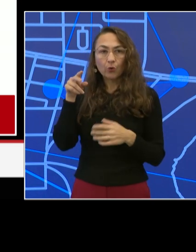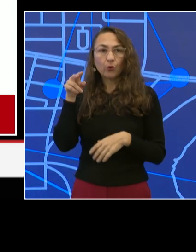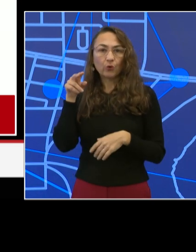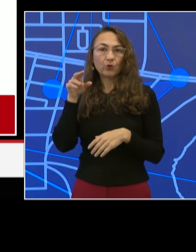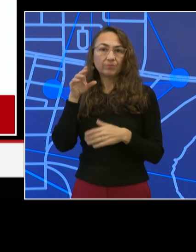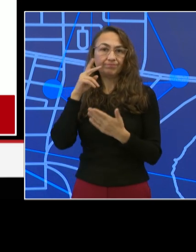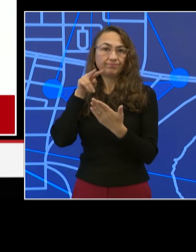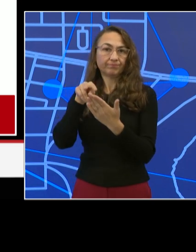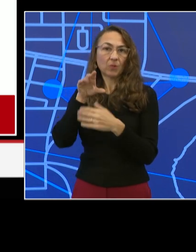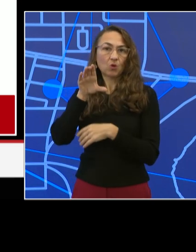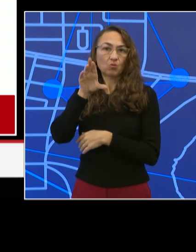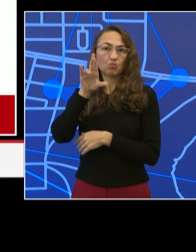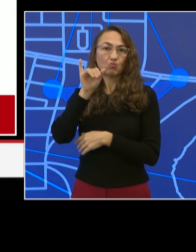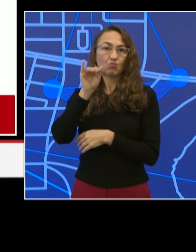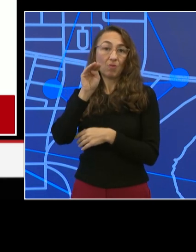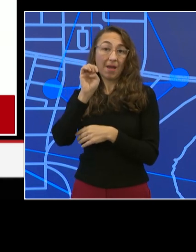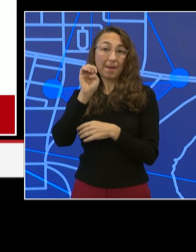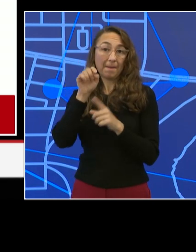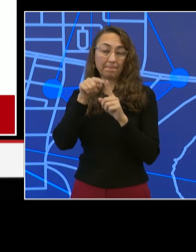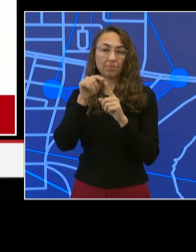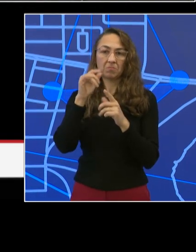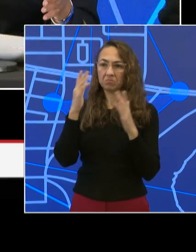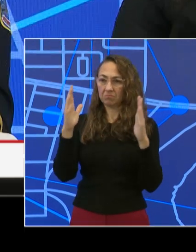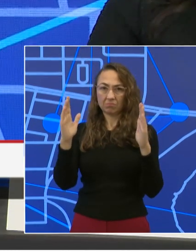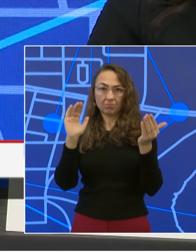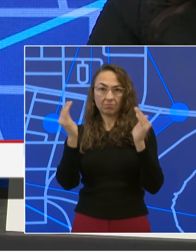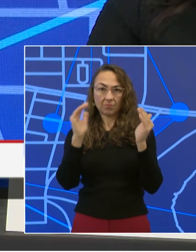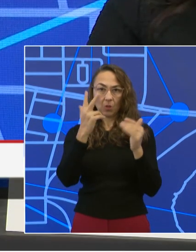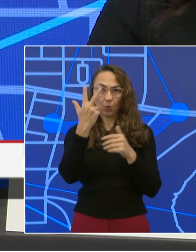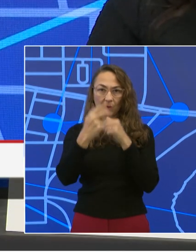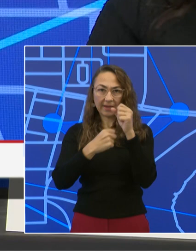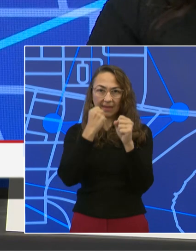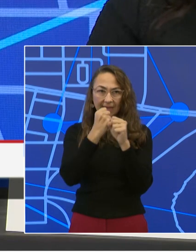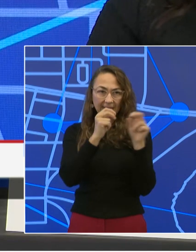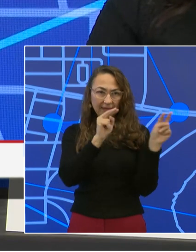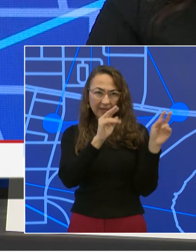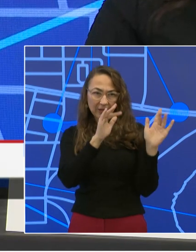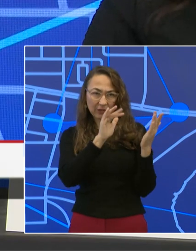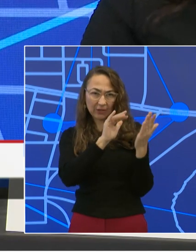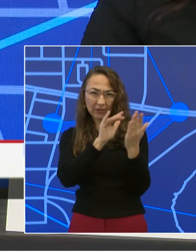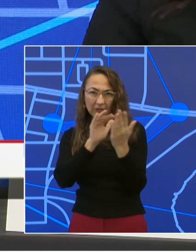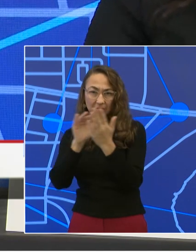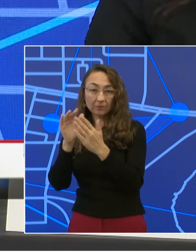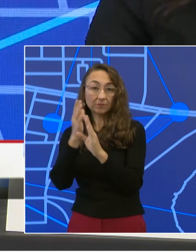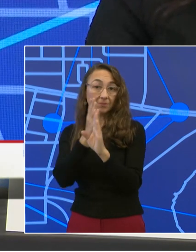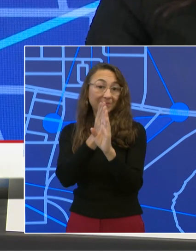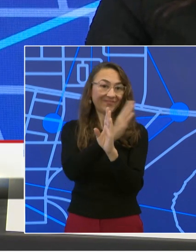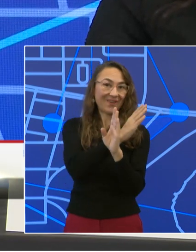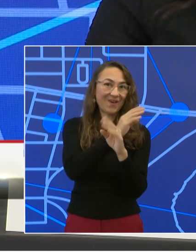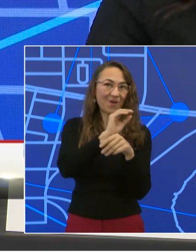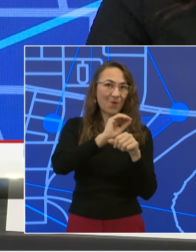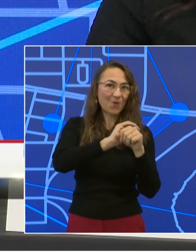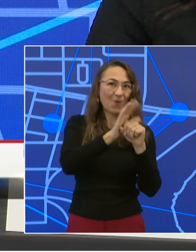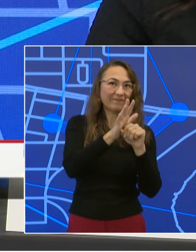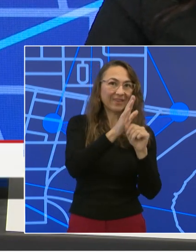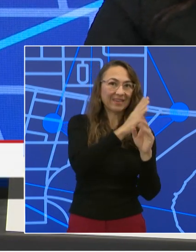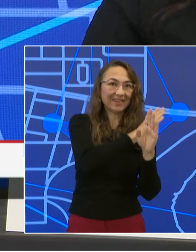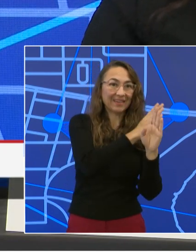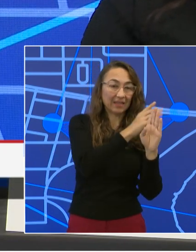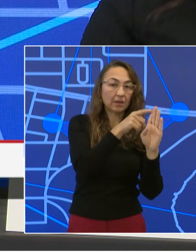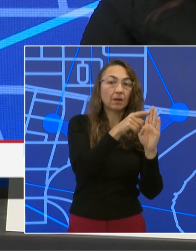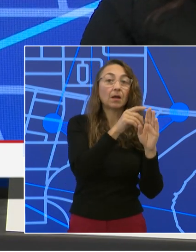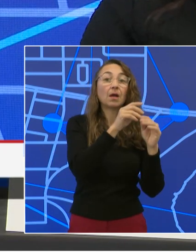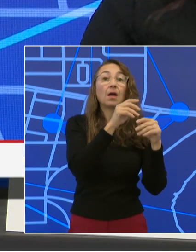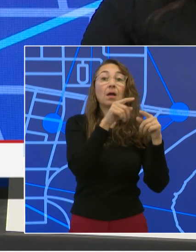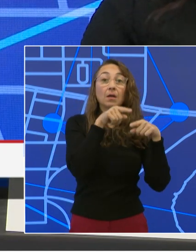The mayor tasked me with looking at pre-pandemic numbers. And so we began to look at crime, all